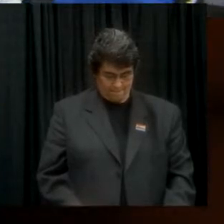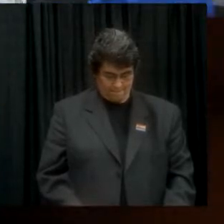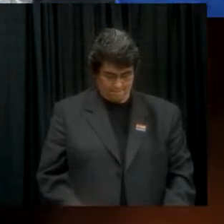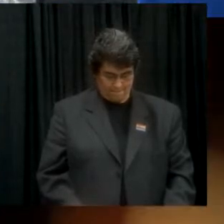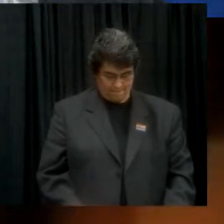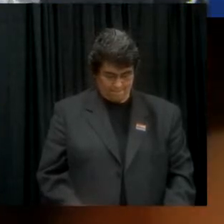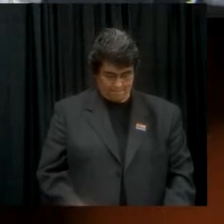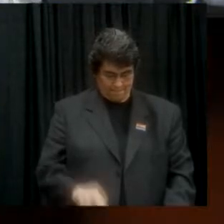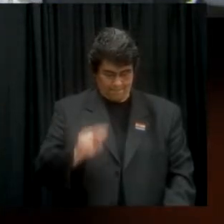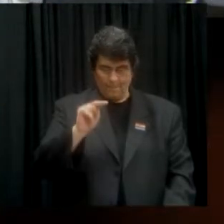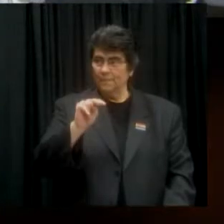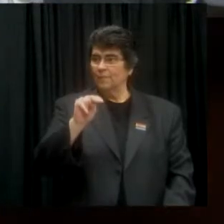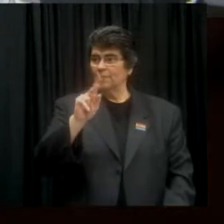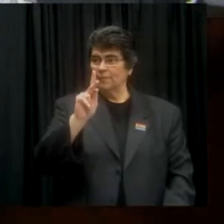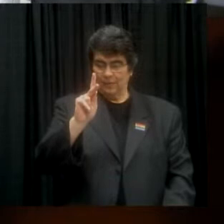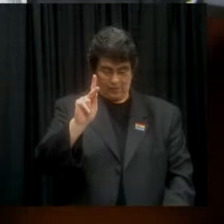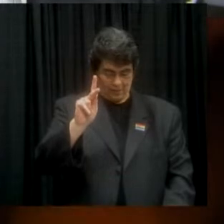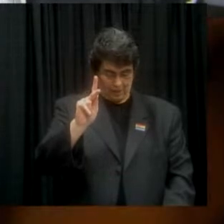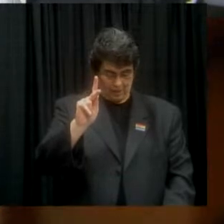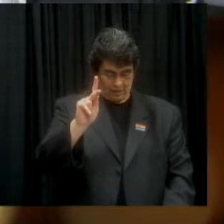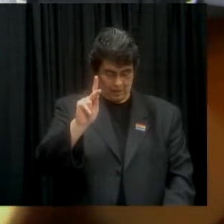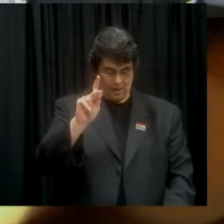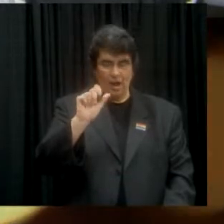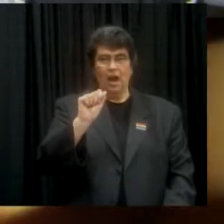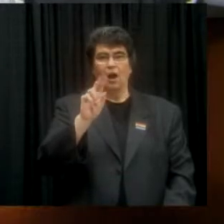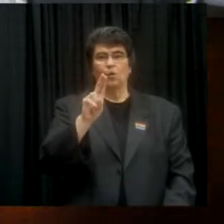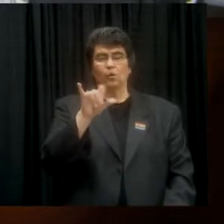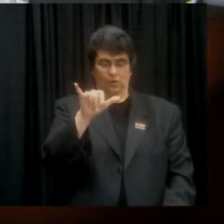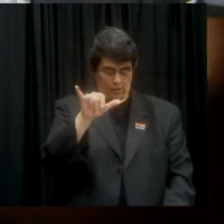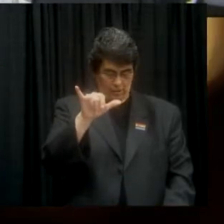Kiowa Yang, magna cum laude.